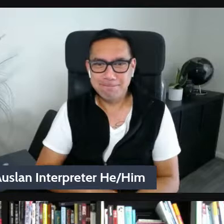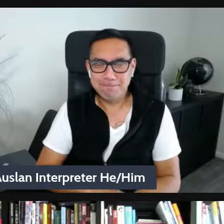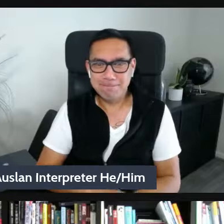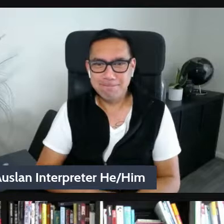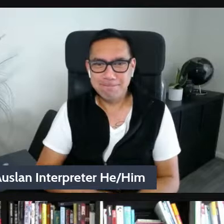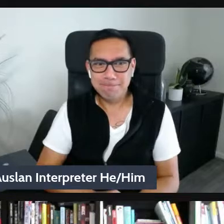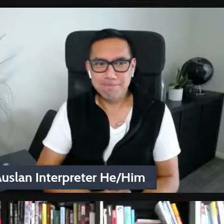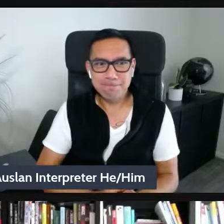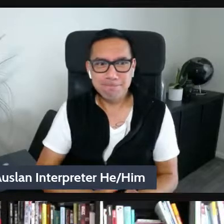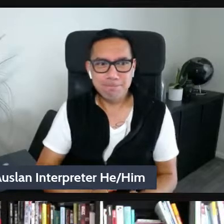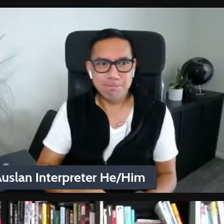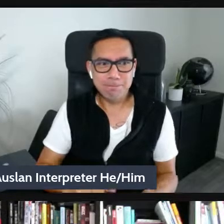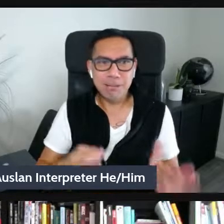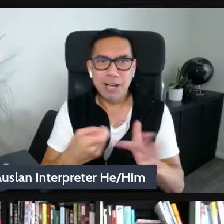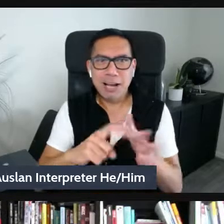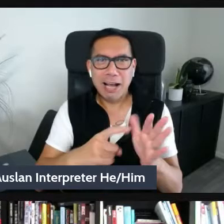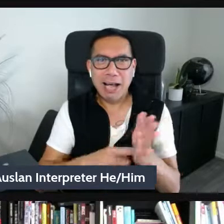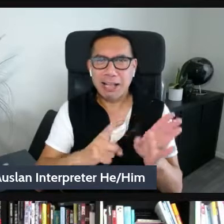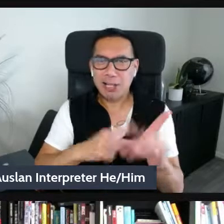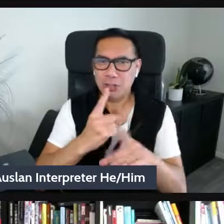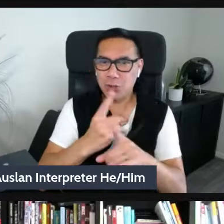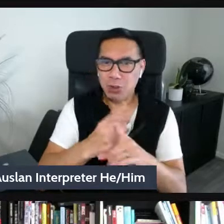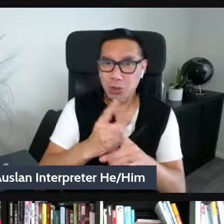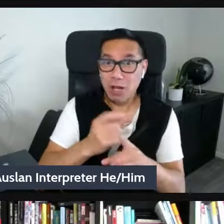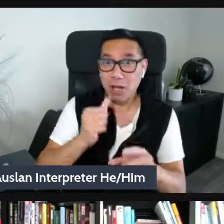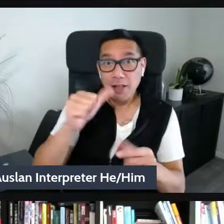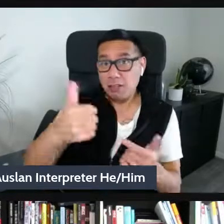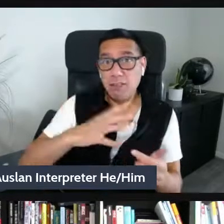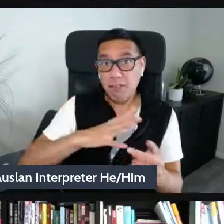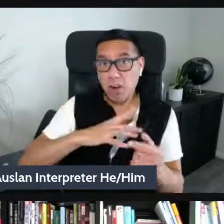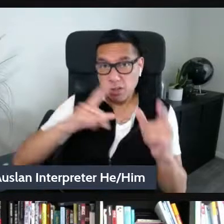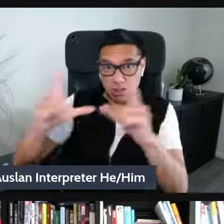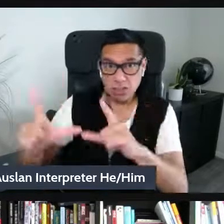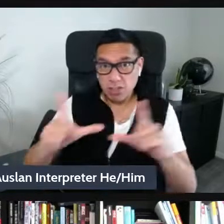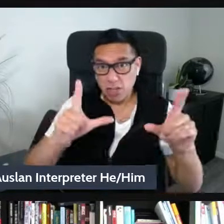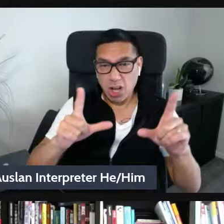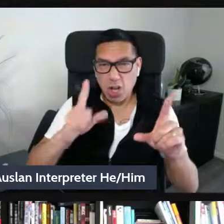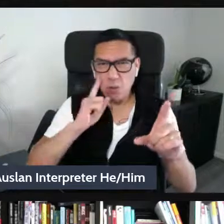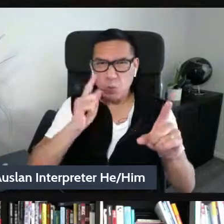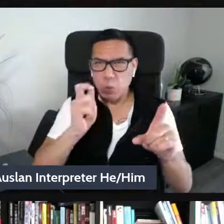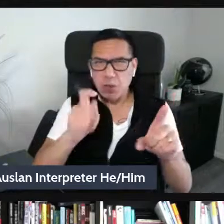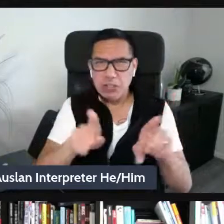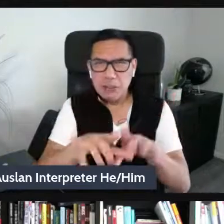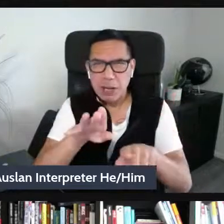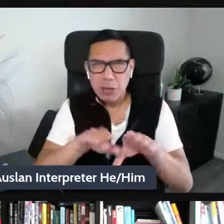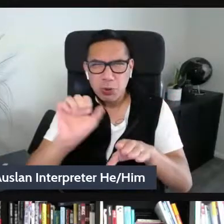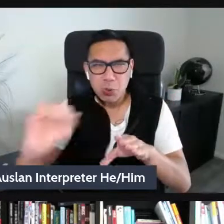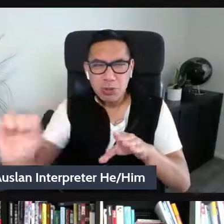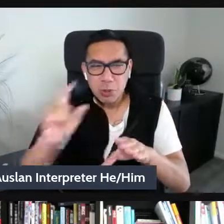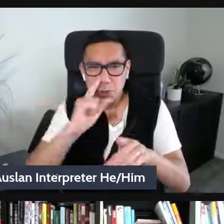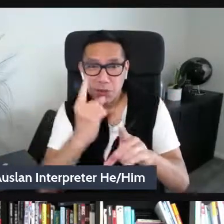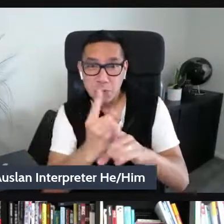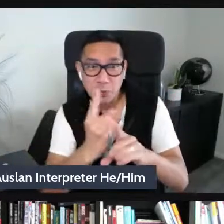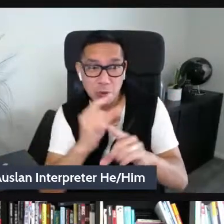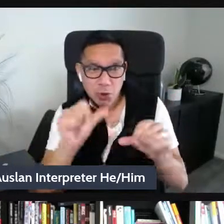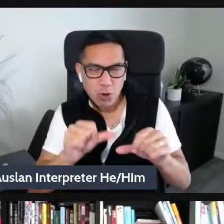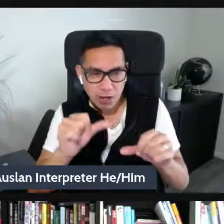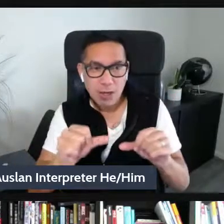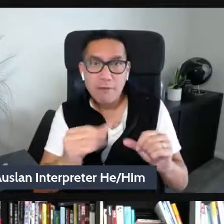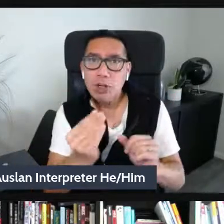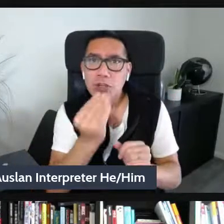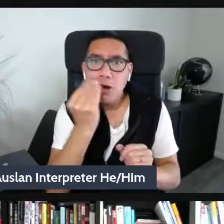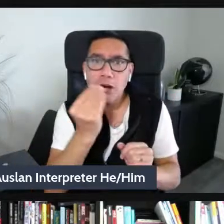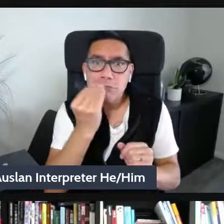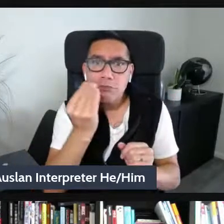That's all right. My slide looks almost identical to yours, so I could just chat about it if you like. Okay. So in terms for the diet part of